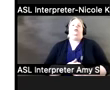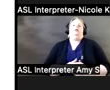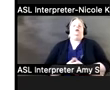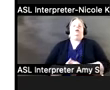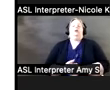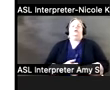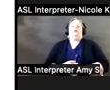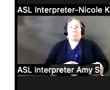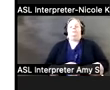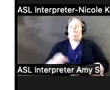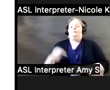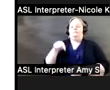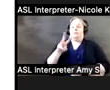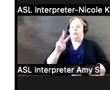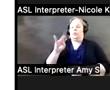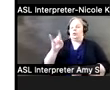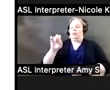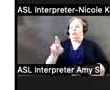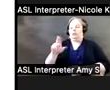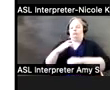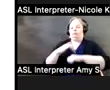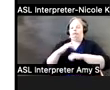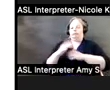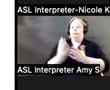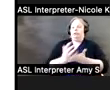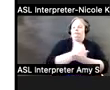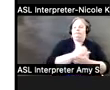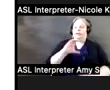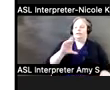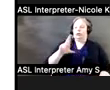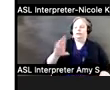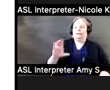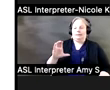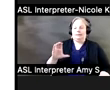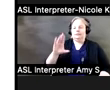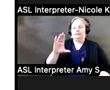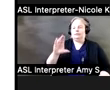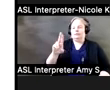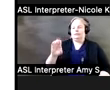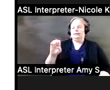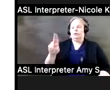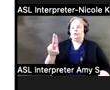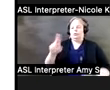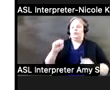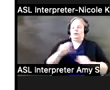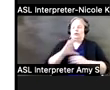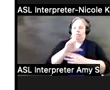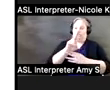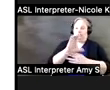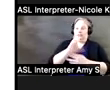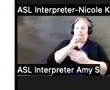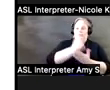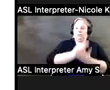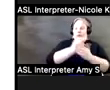This webinar is available for CRC credits and CEU credits. CRC is for rehab